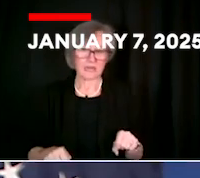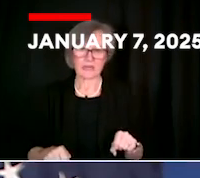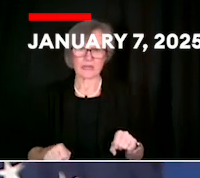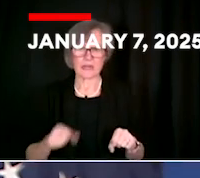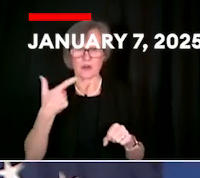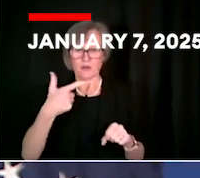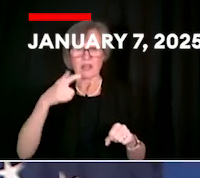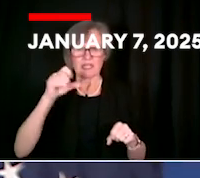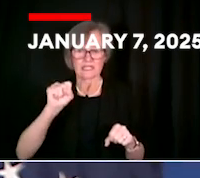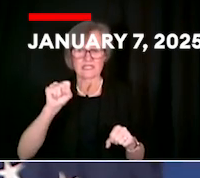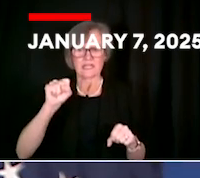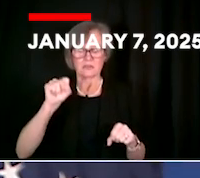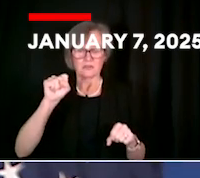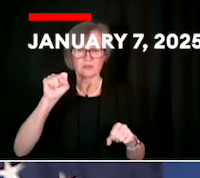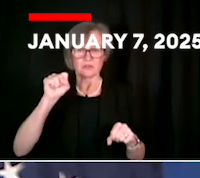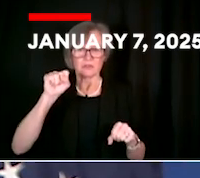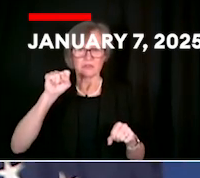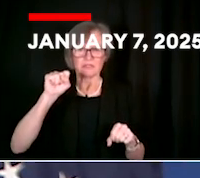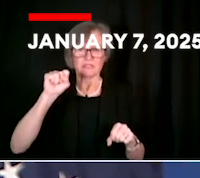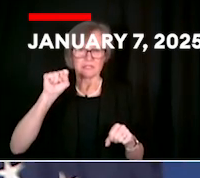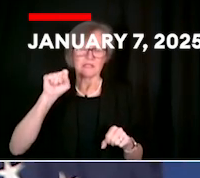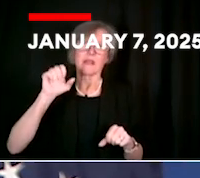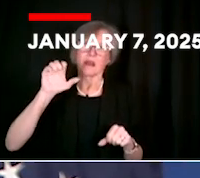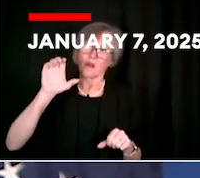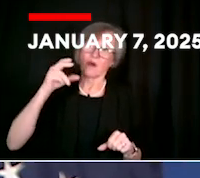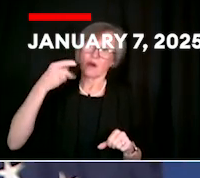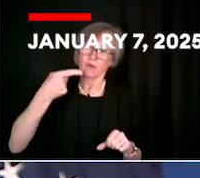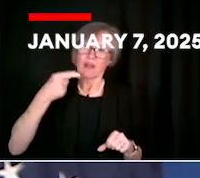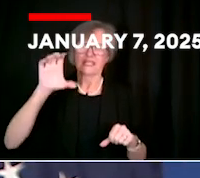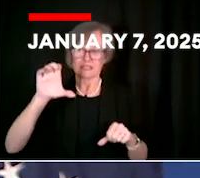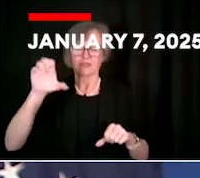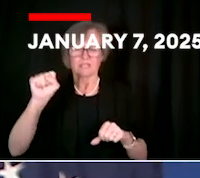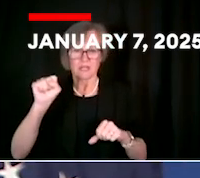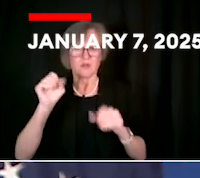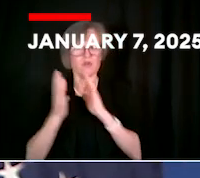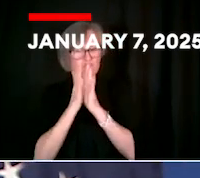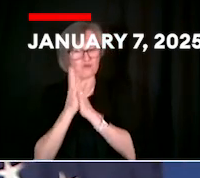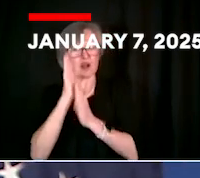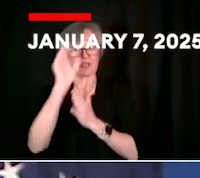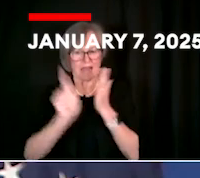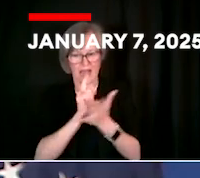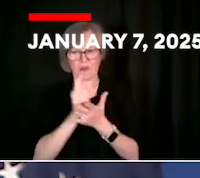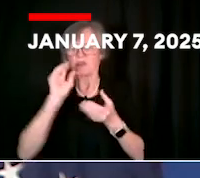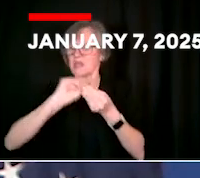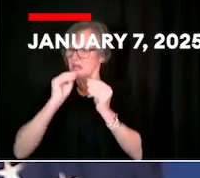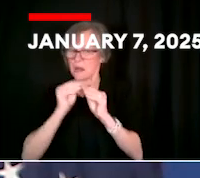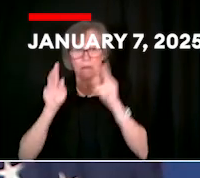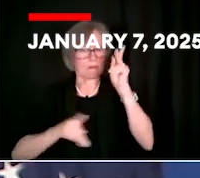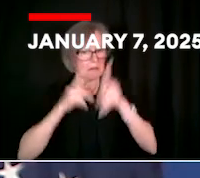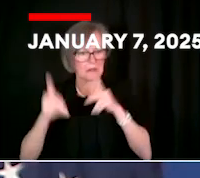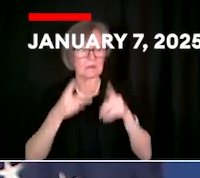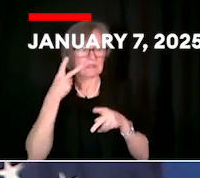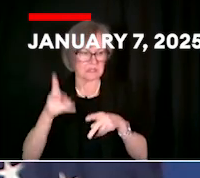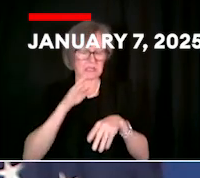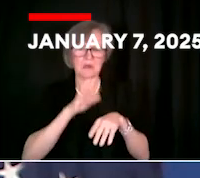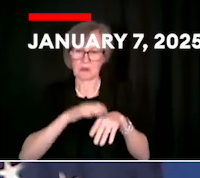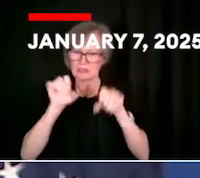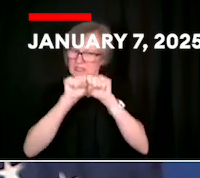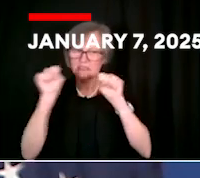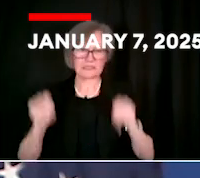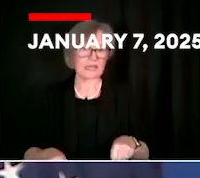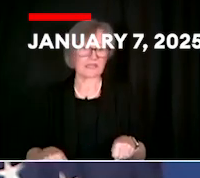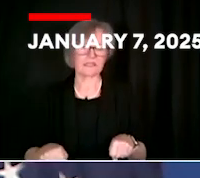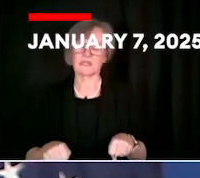Central, during rush hour, the volume of people that you see on our stations, it is